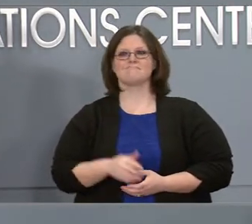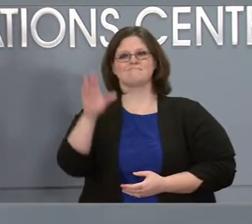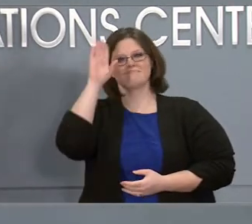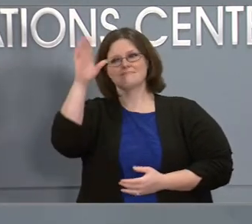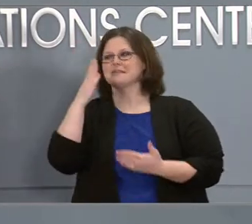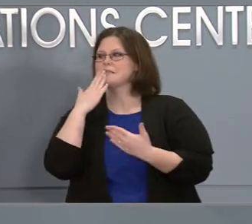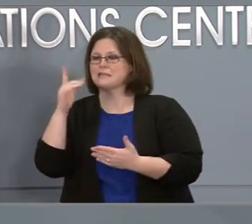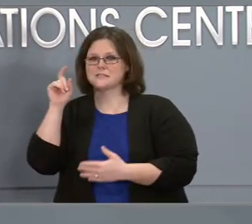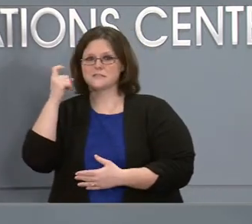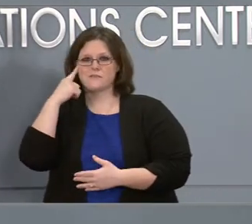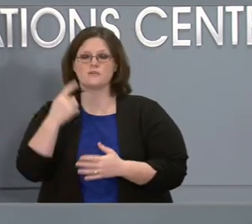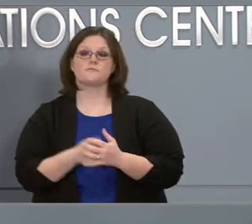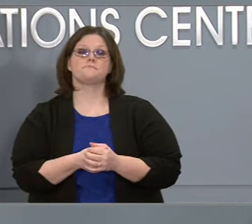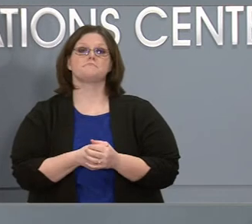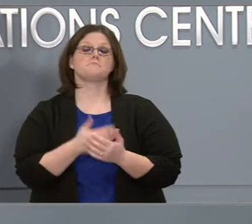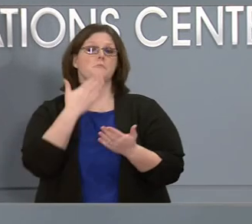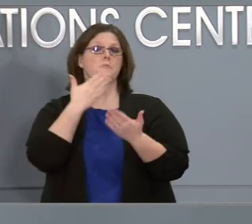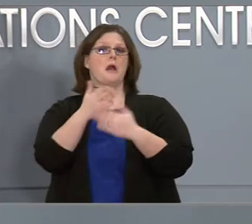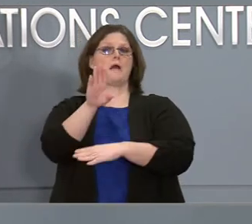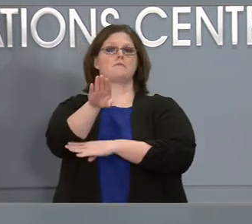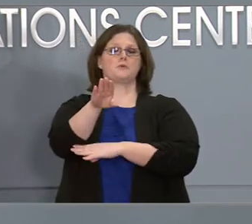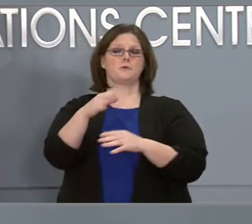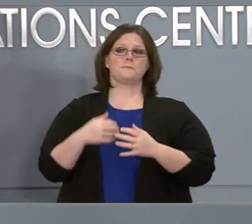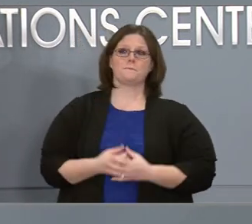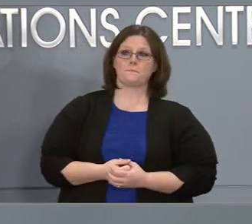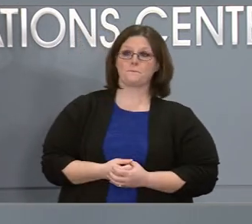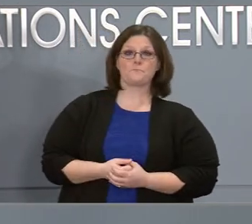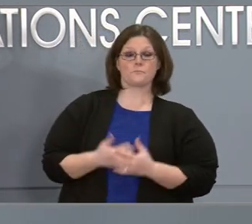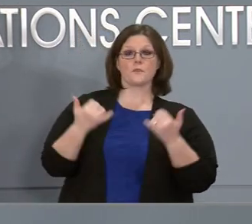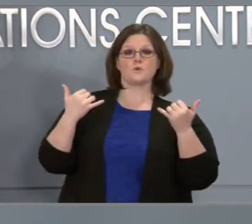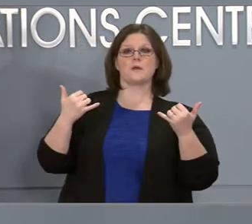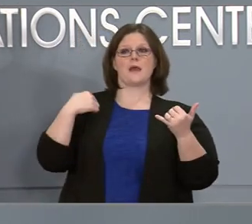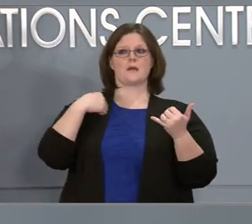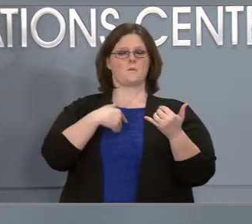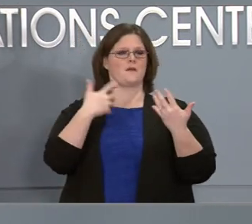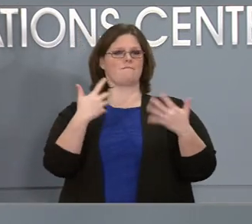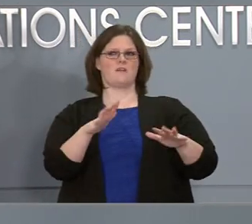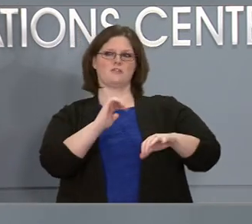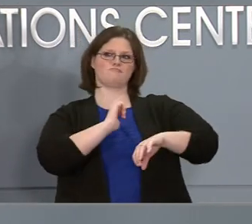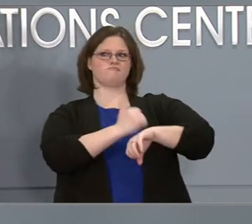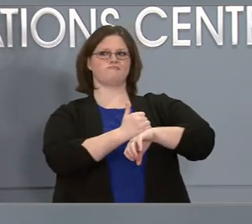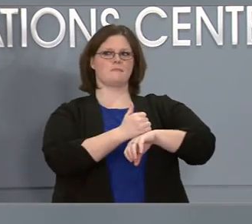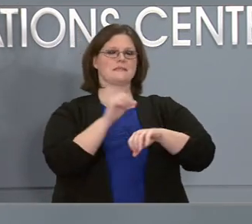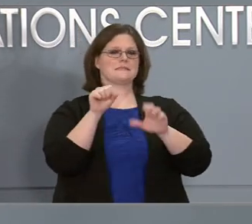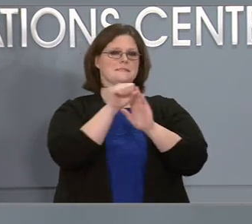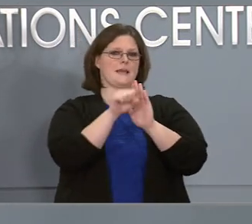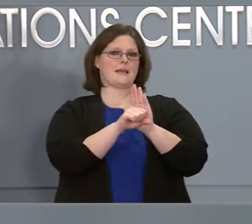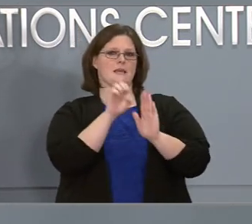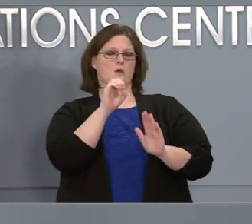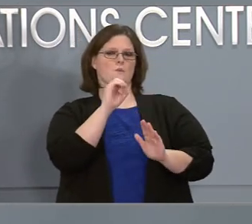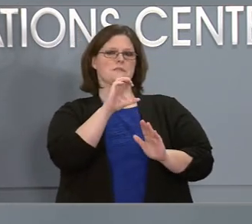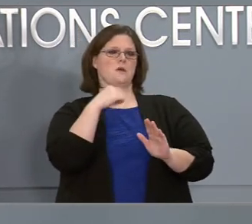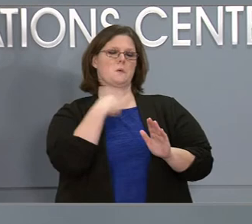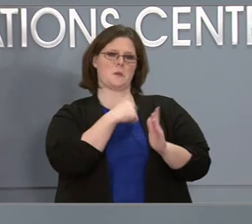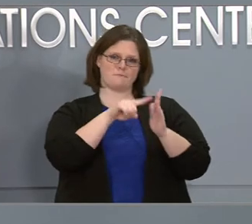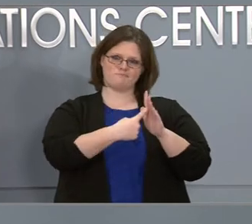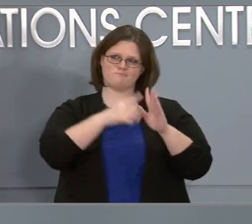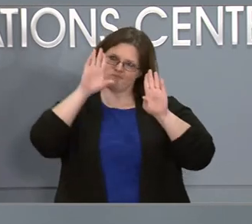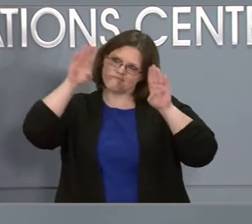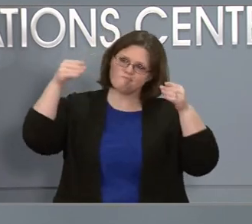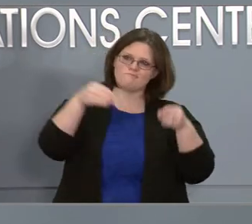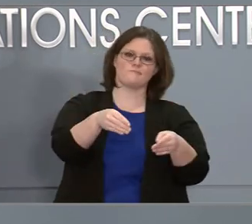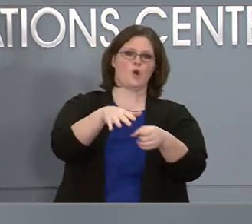Thank you, Governor. Good afternoon, everyone. Earlier today, the State Emergency Response Team and the State EOC activated to support